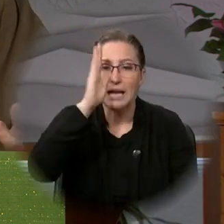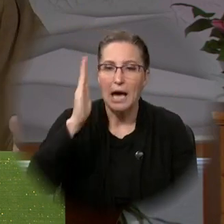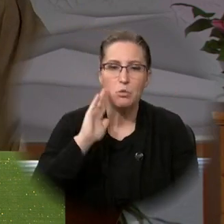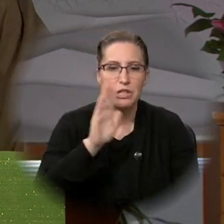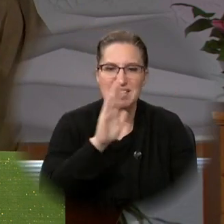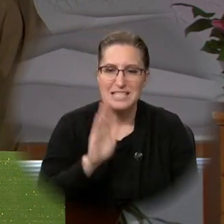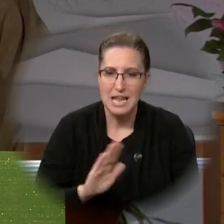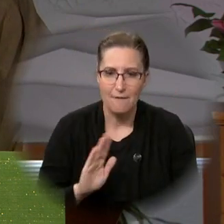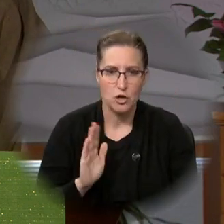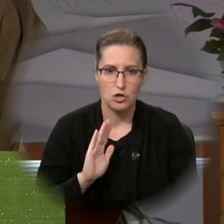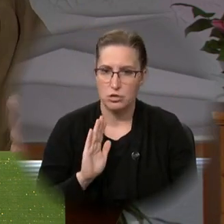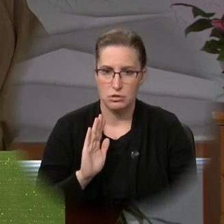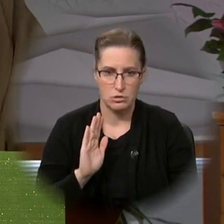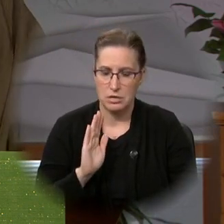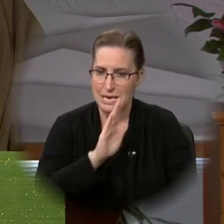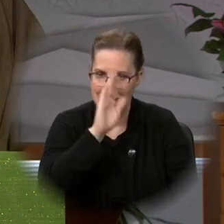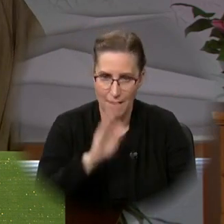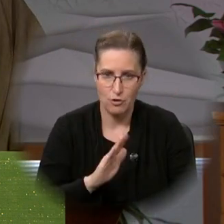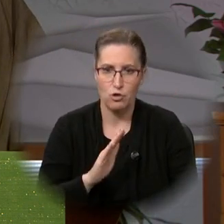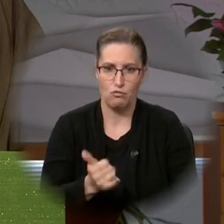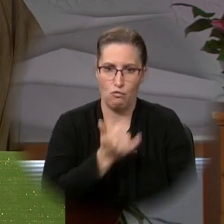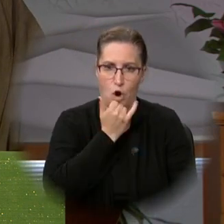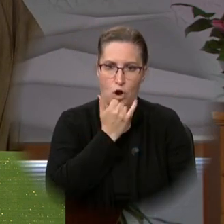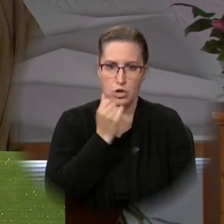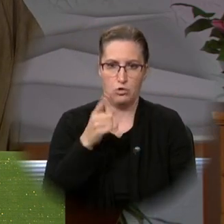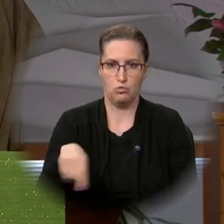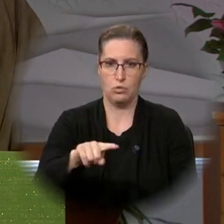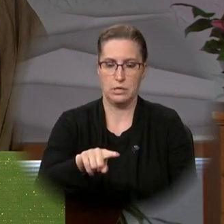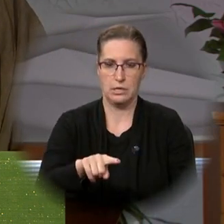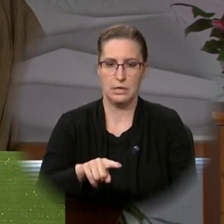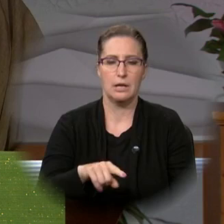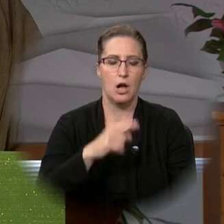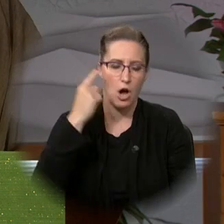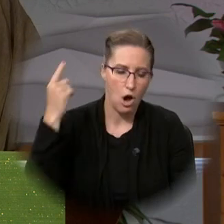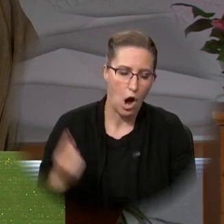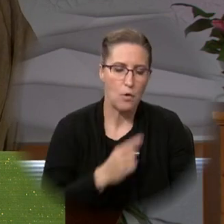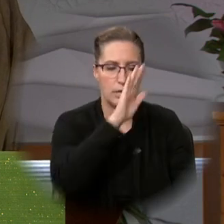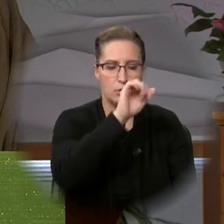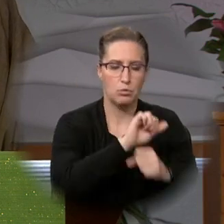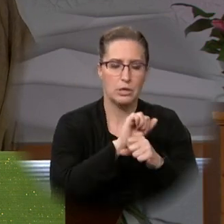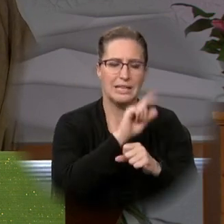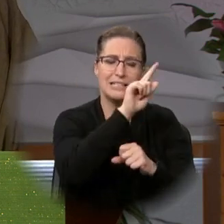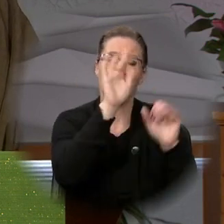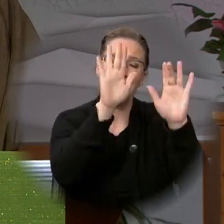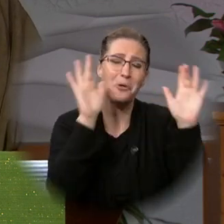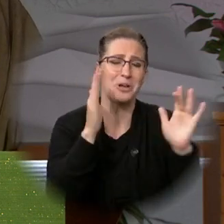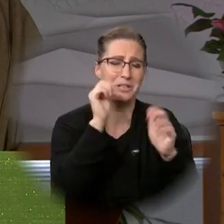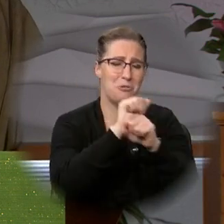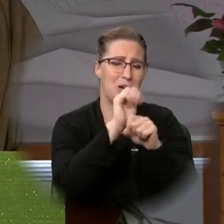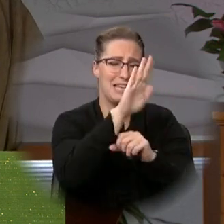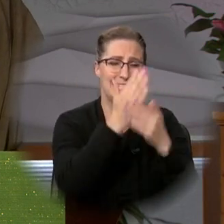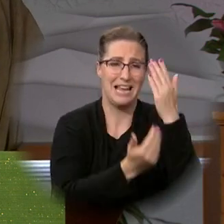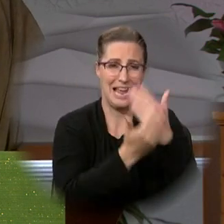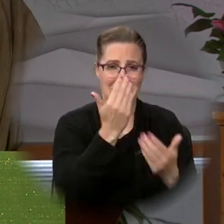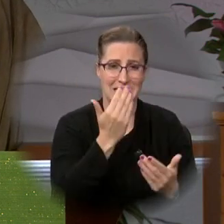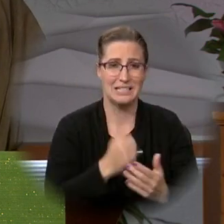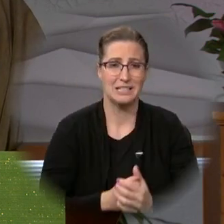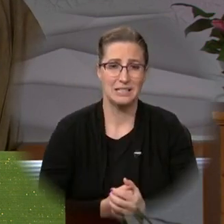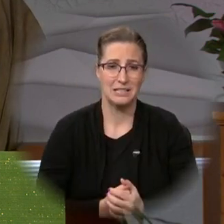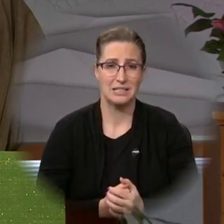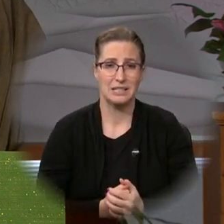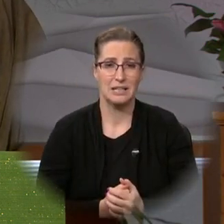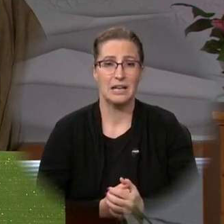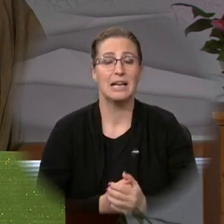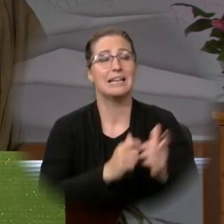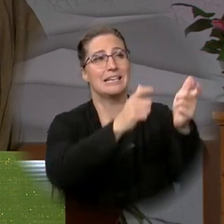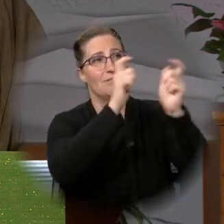I. The work of his hands, the most glorious work of his hands. The source and summit of our